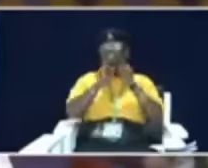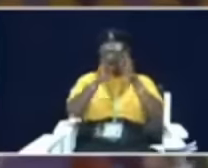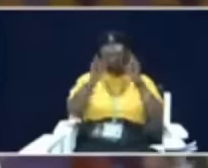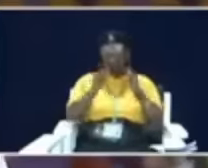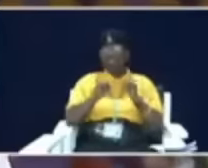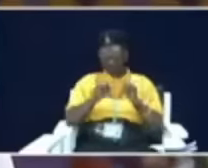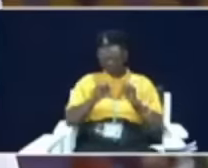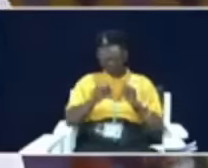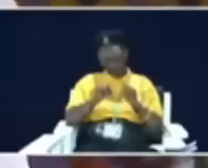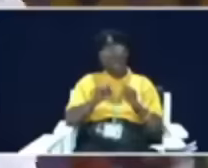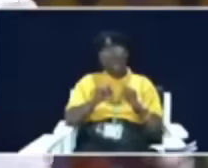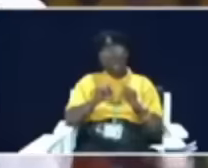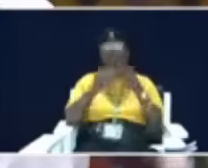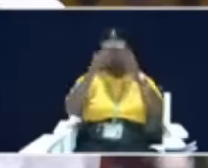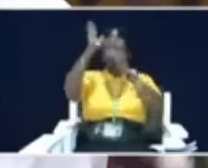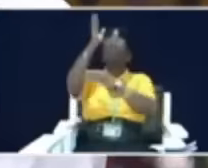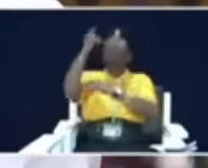Thank God for extended mercy.